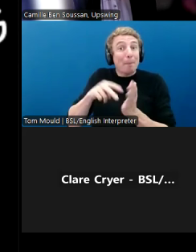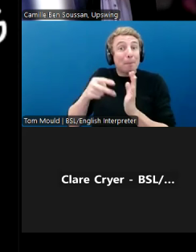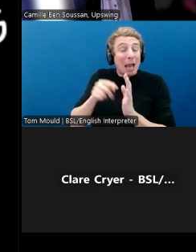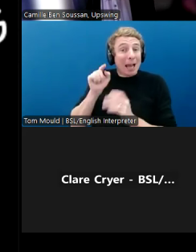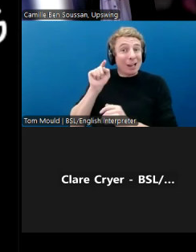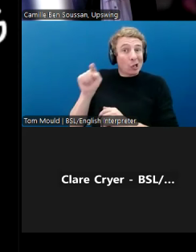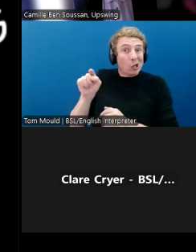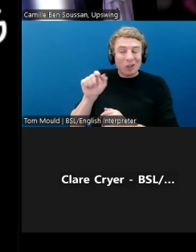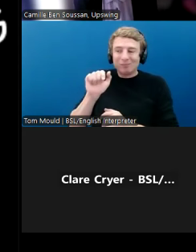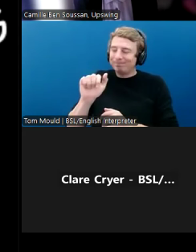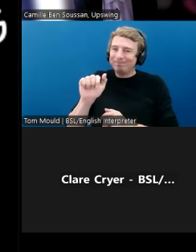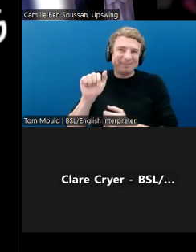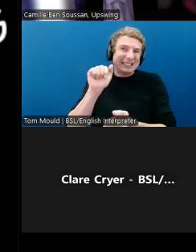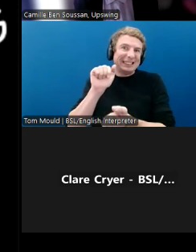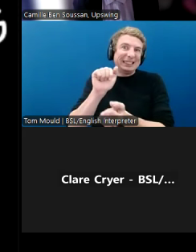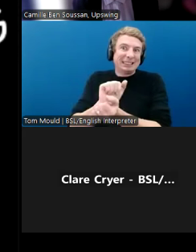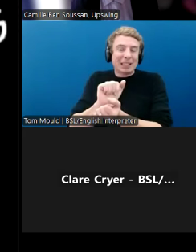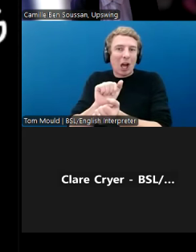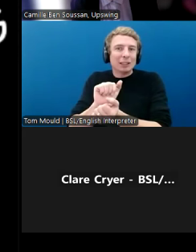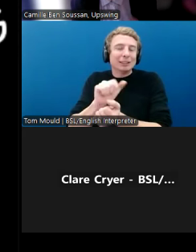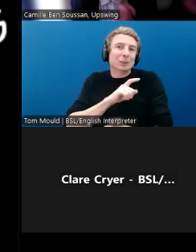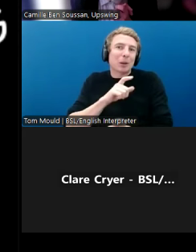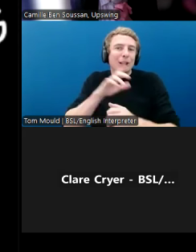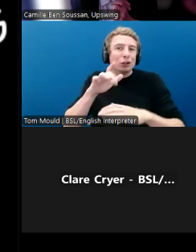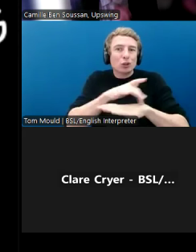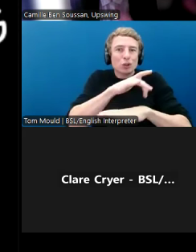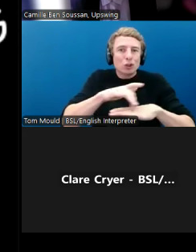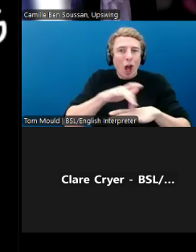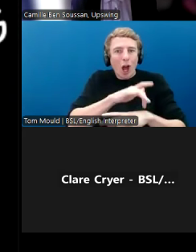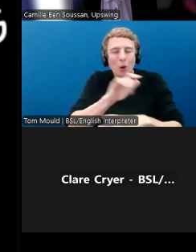in Stoke making a show. So you got me.